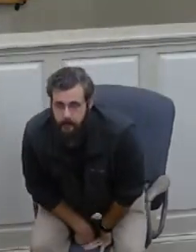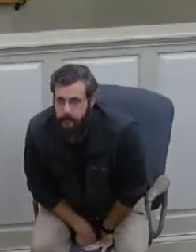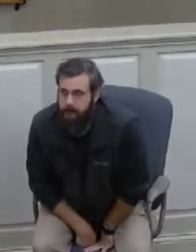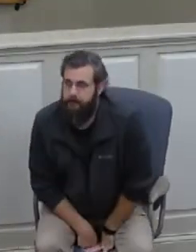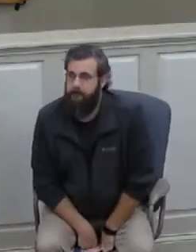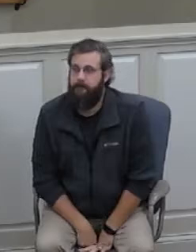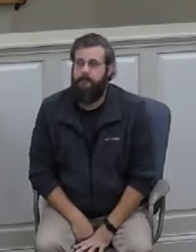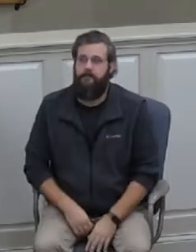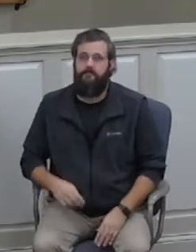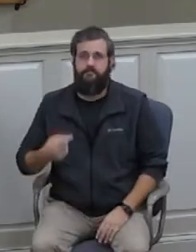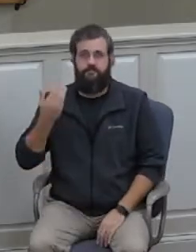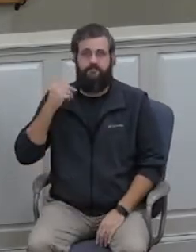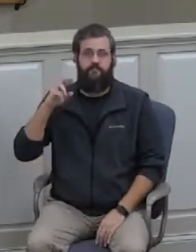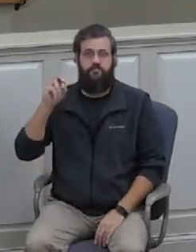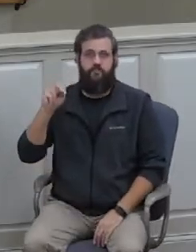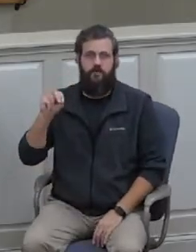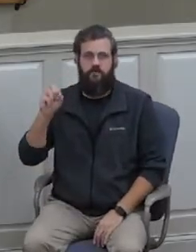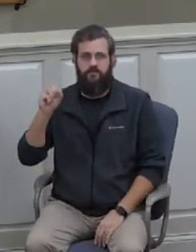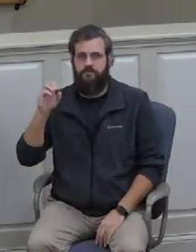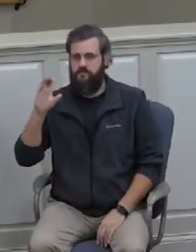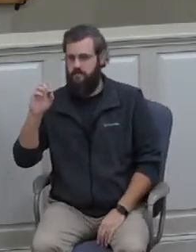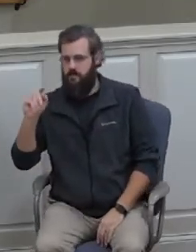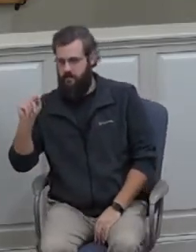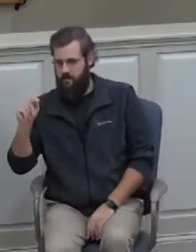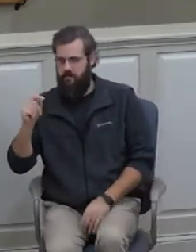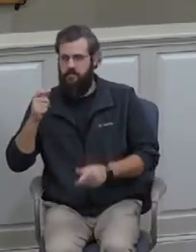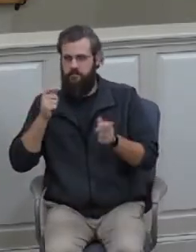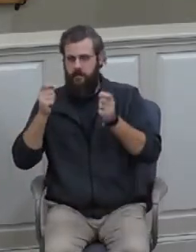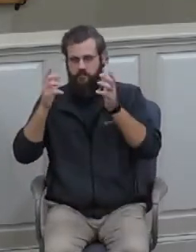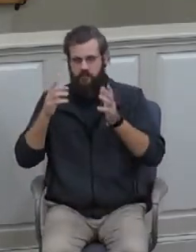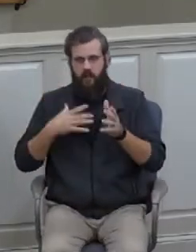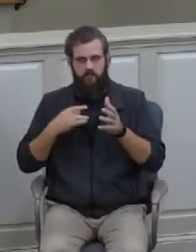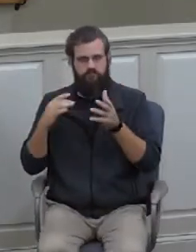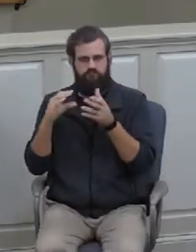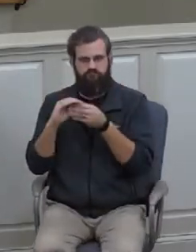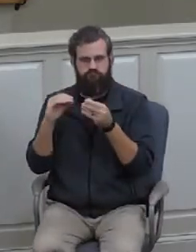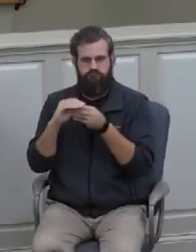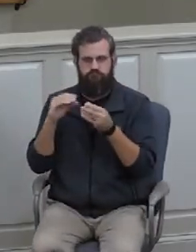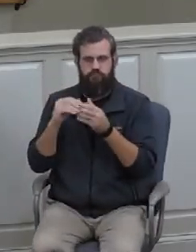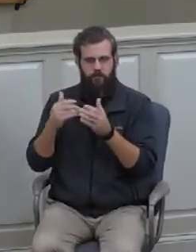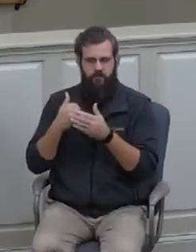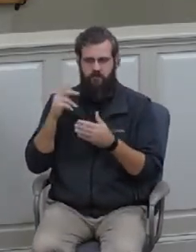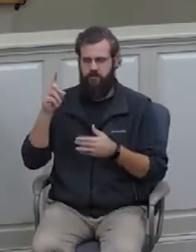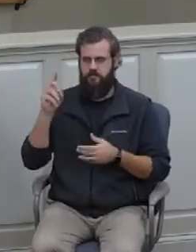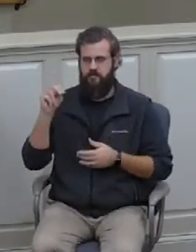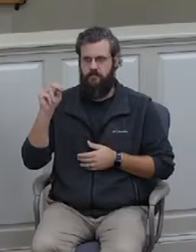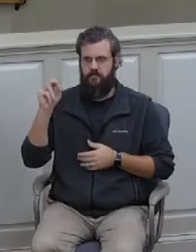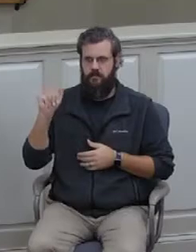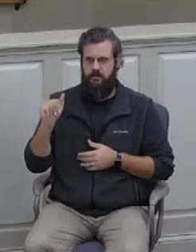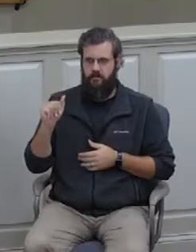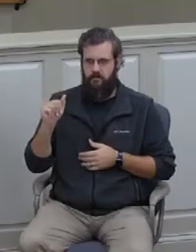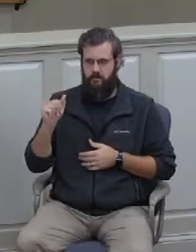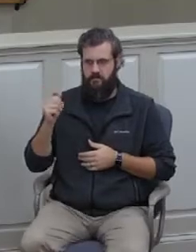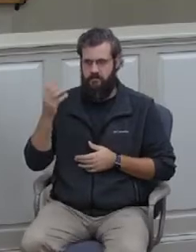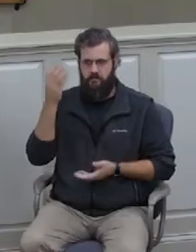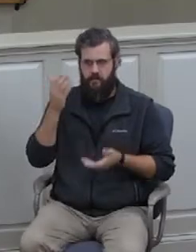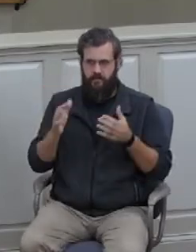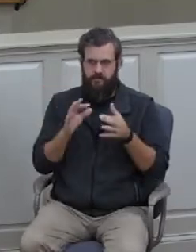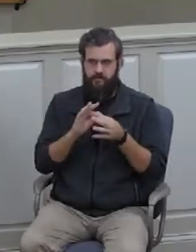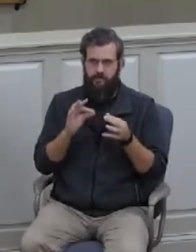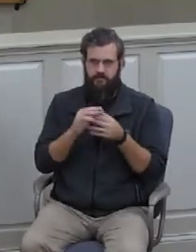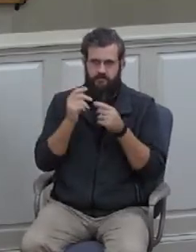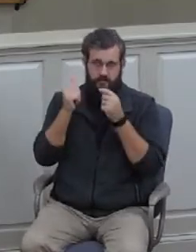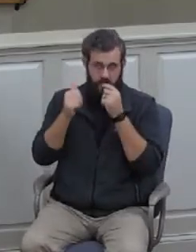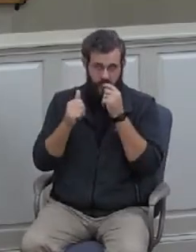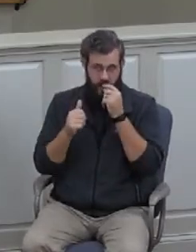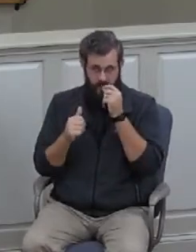I'm Ron Scott, City Manager. I wanted to say just a couple of words, too, before Donna maybe says a few remarks. I've